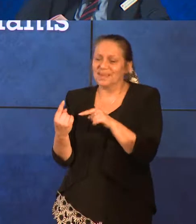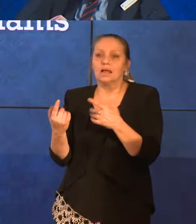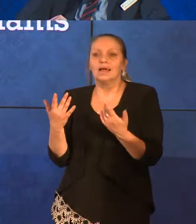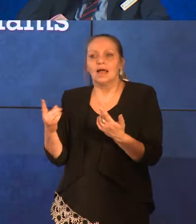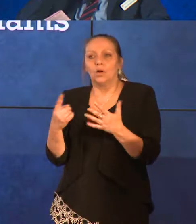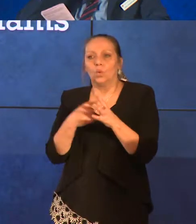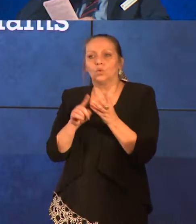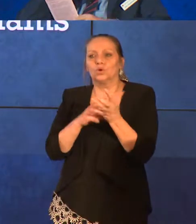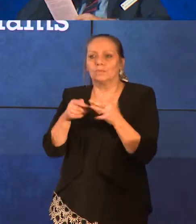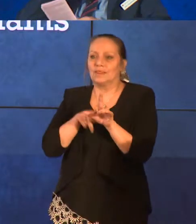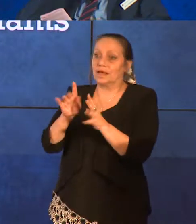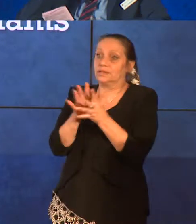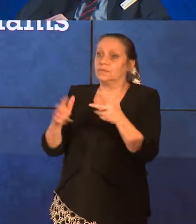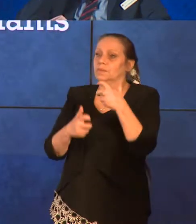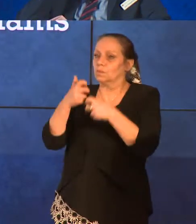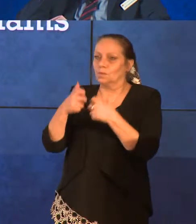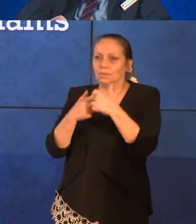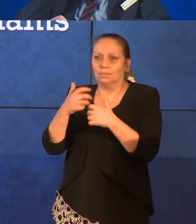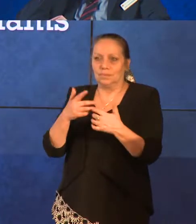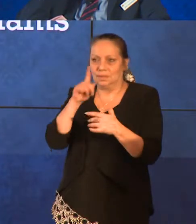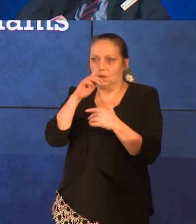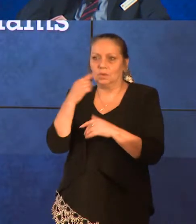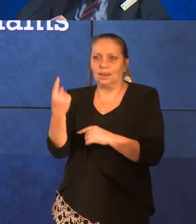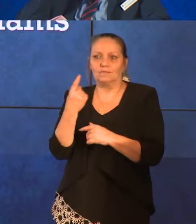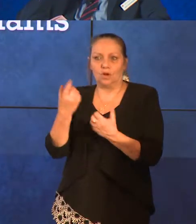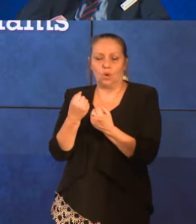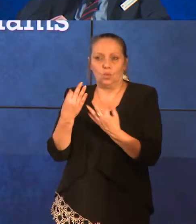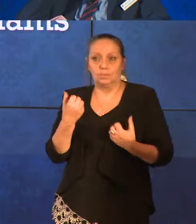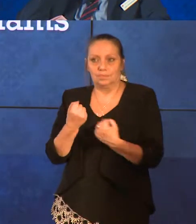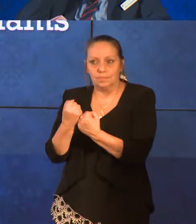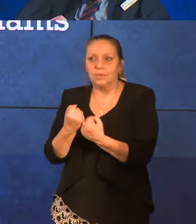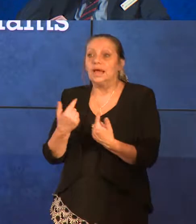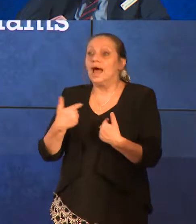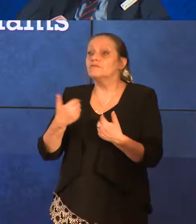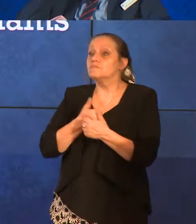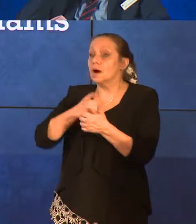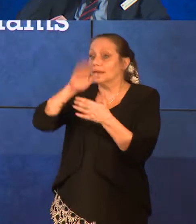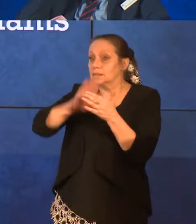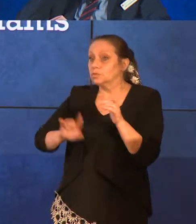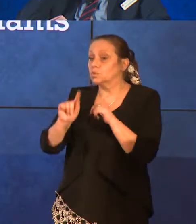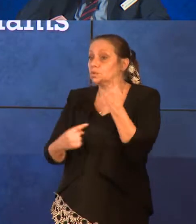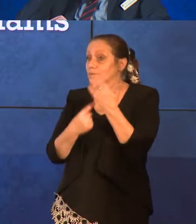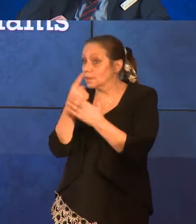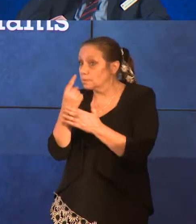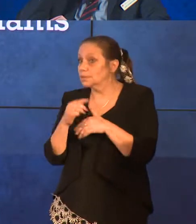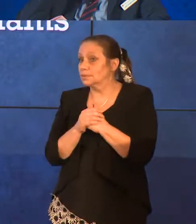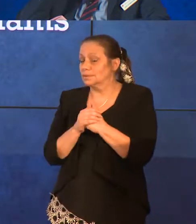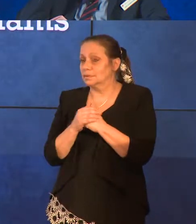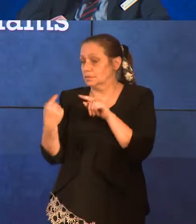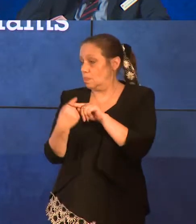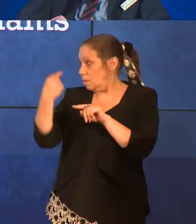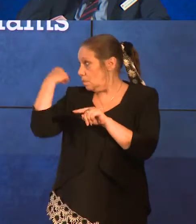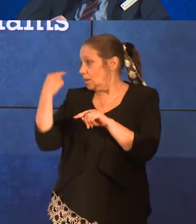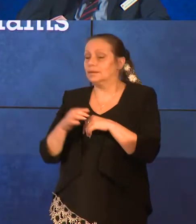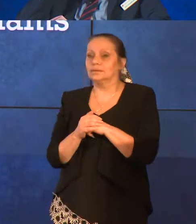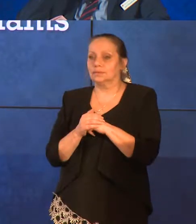of autonomy. And I think the reason, from our experience, what's happened in the past when